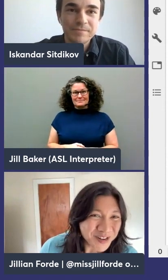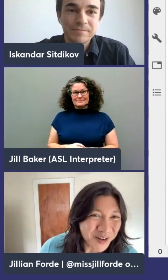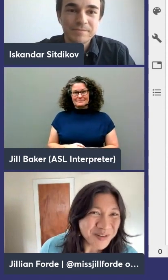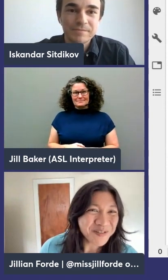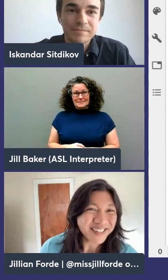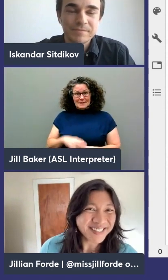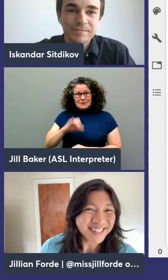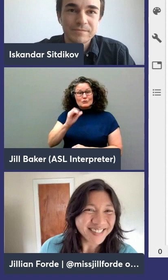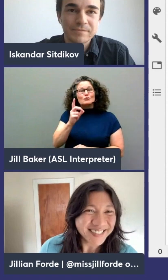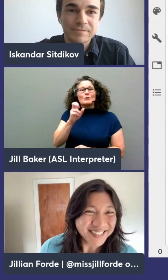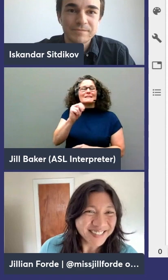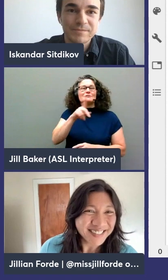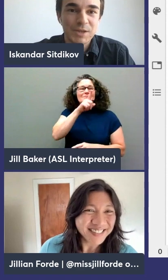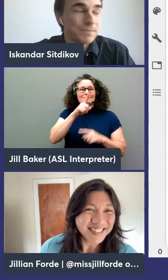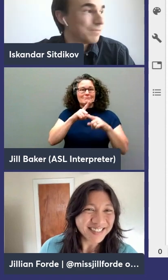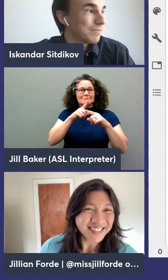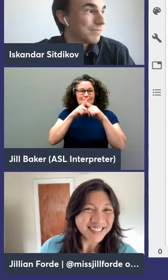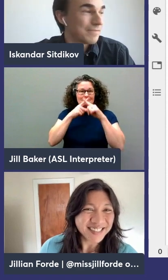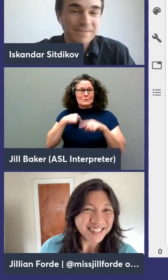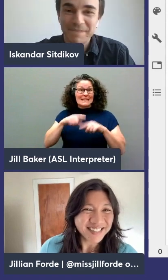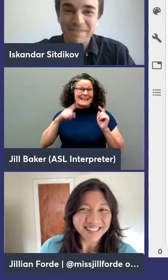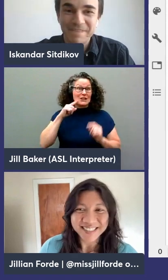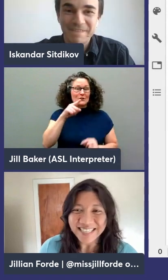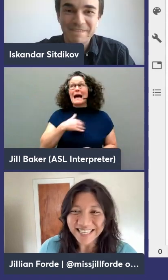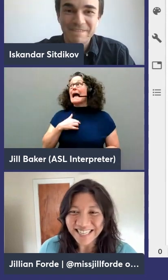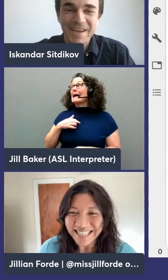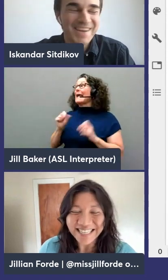Oh, Jordan, you're on mute. Yep. Oh, I